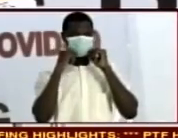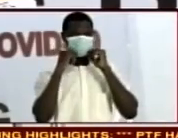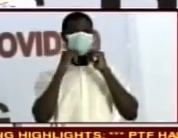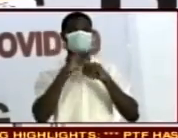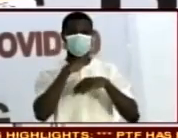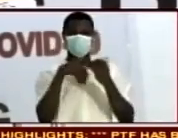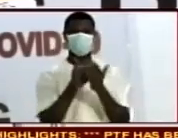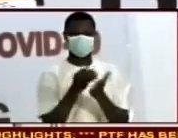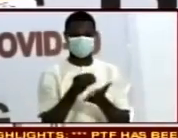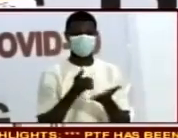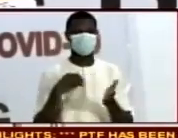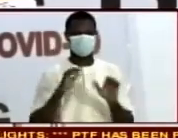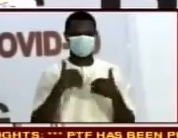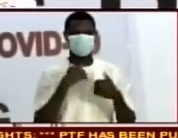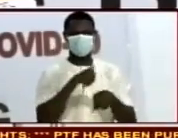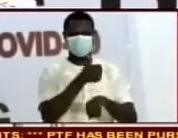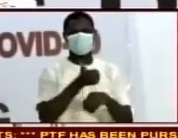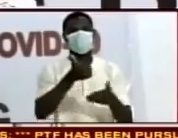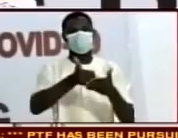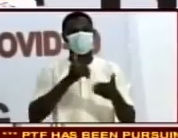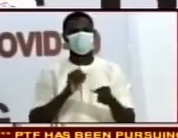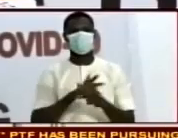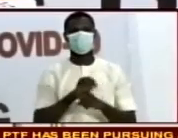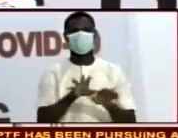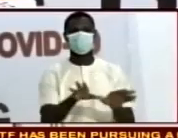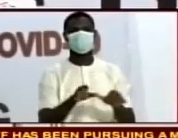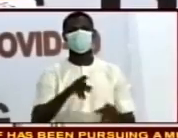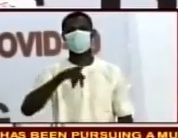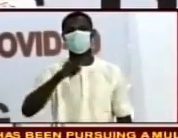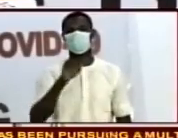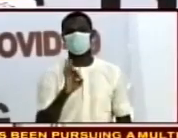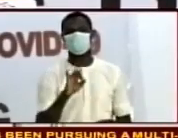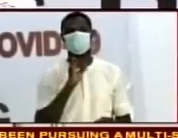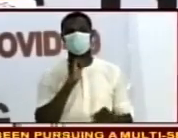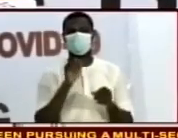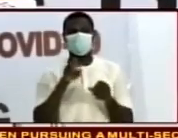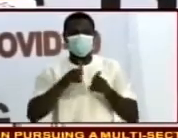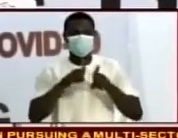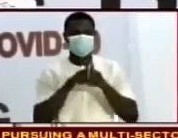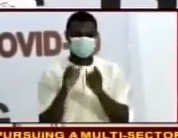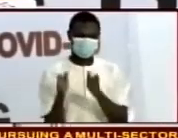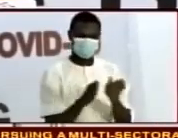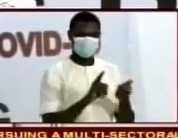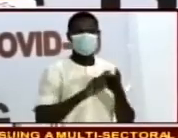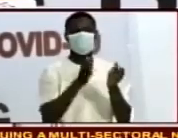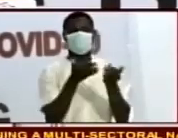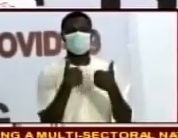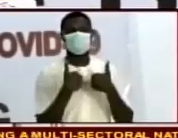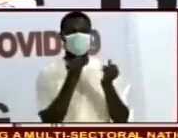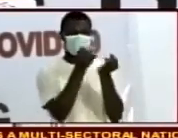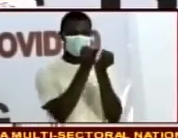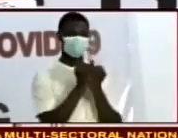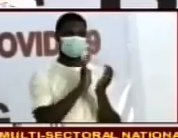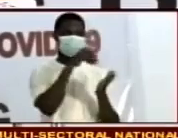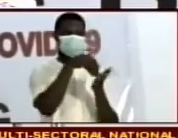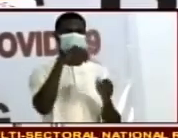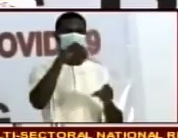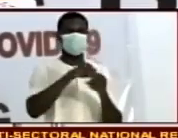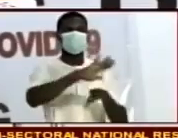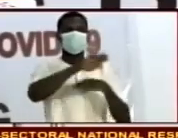out. So there's also a plan that the PTF is preparing to have isolation centers in all states, and